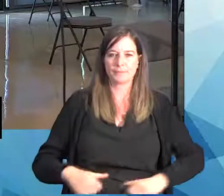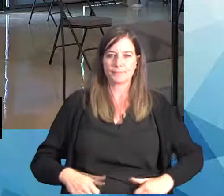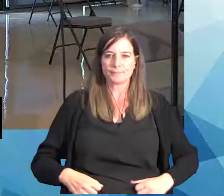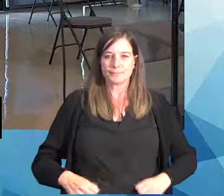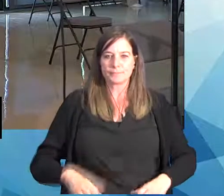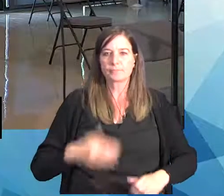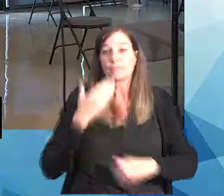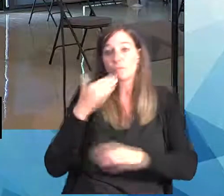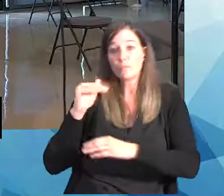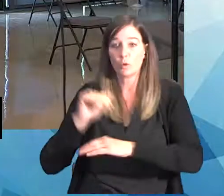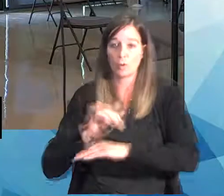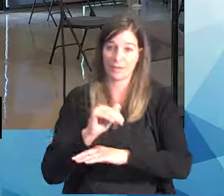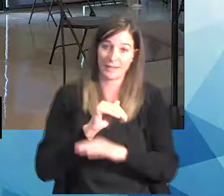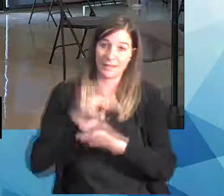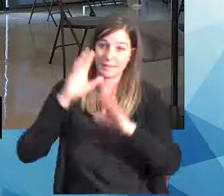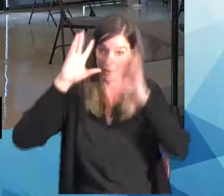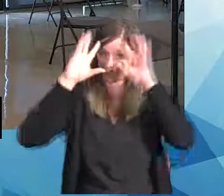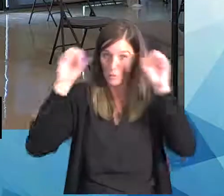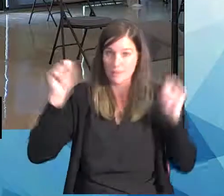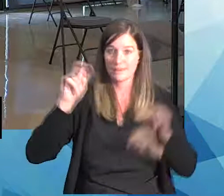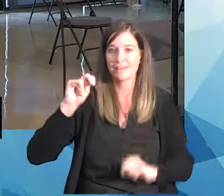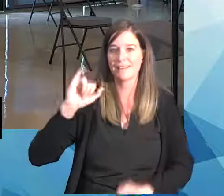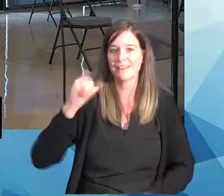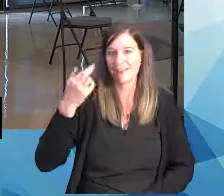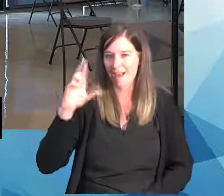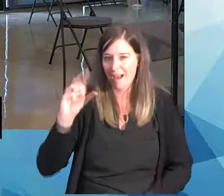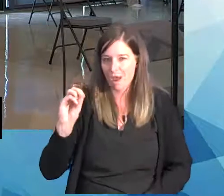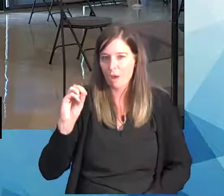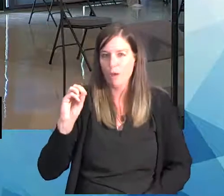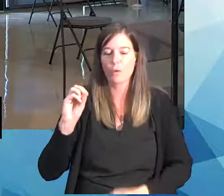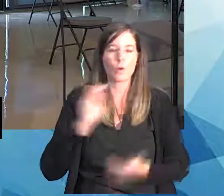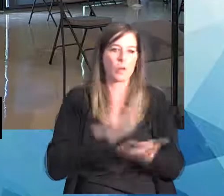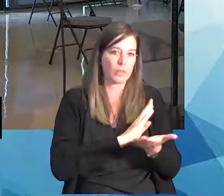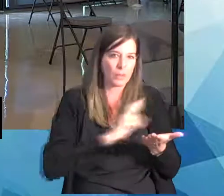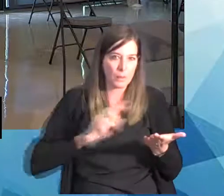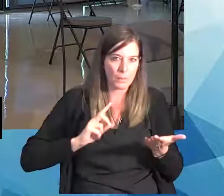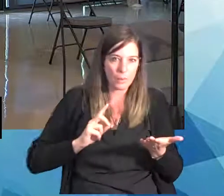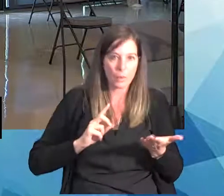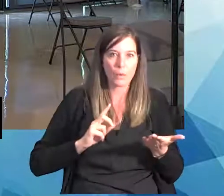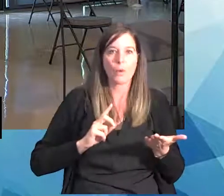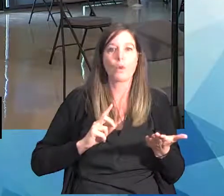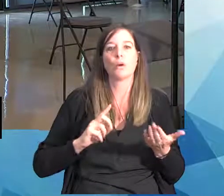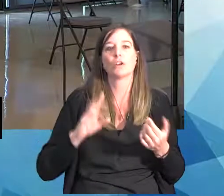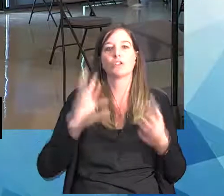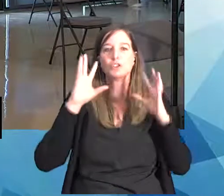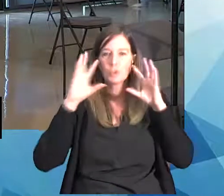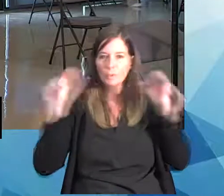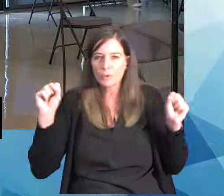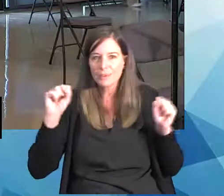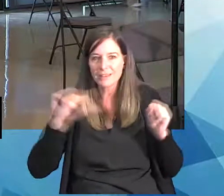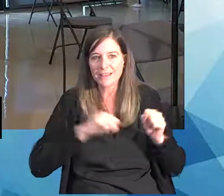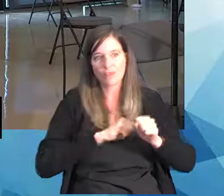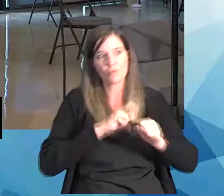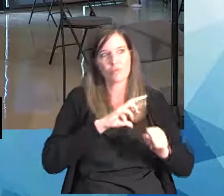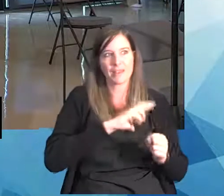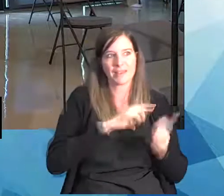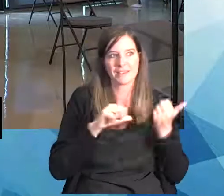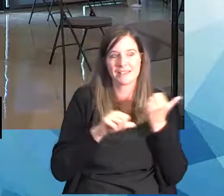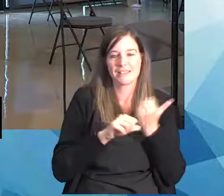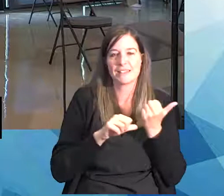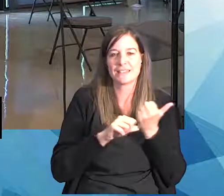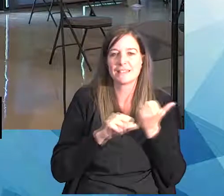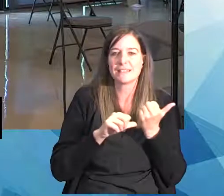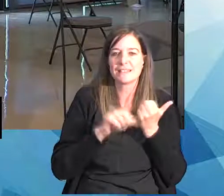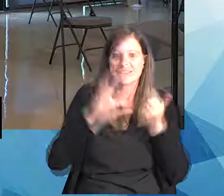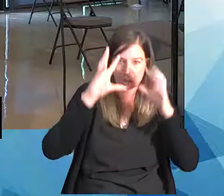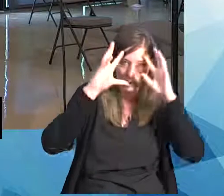Good evening, Board President Nigro, members of the board, Superintendent Reichman, Assistant Superintendents Cooper and Rex. For the record,